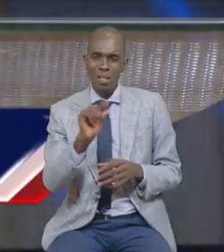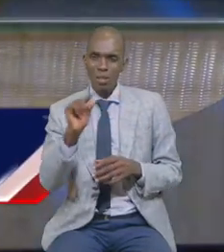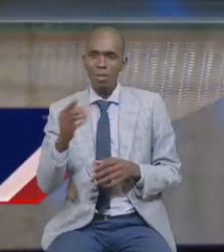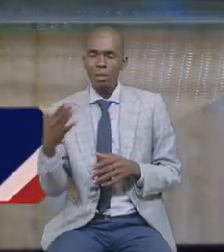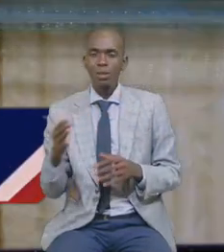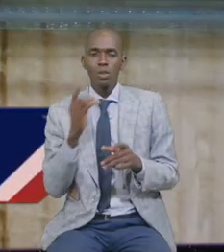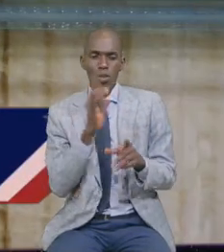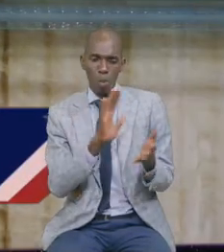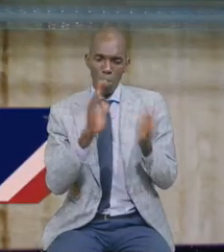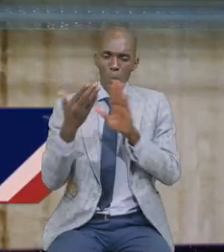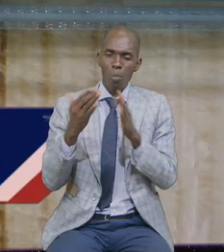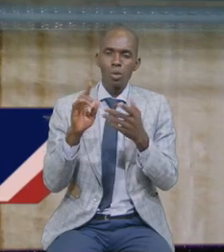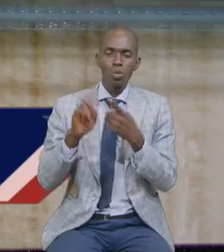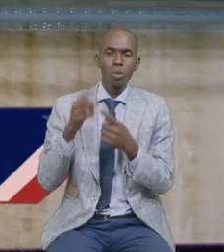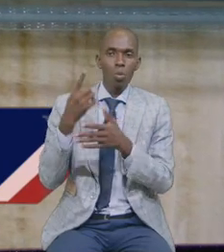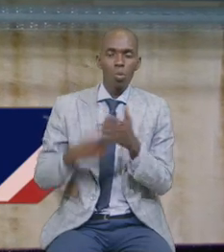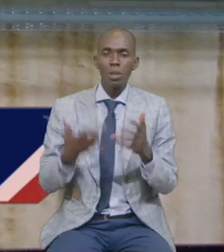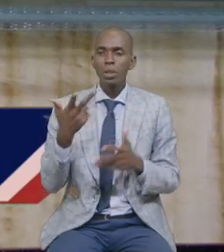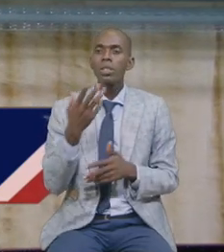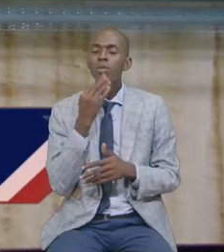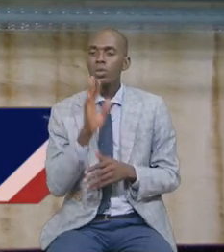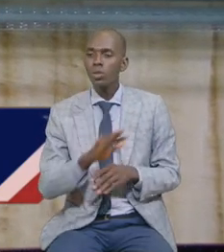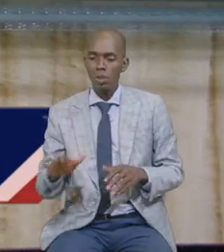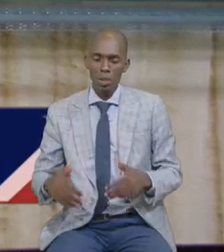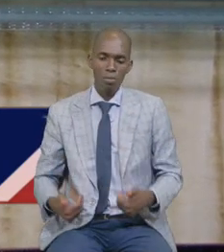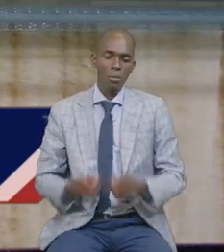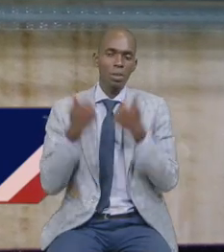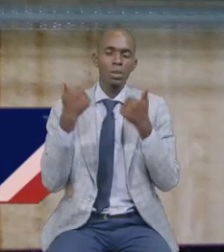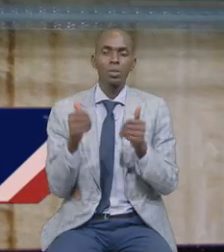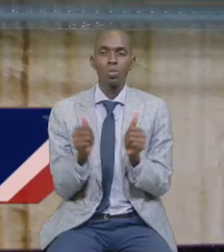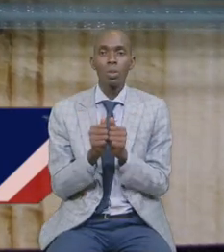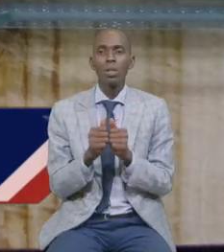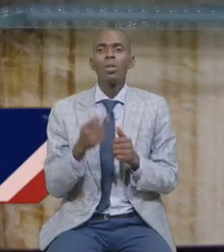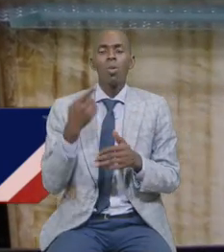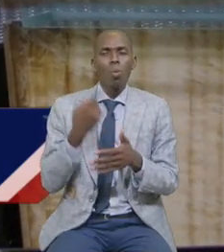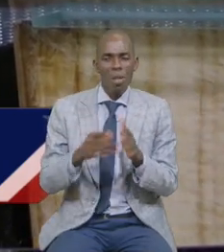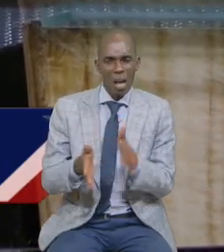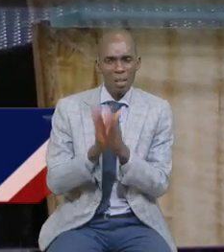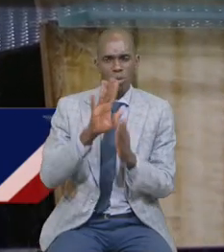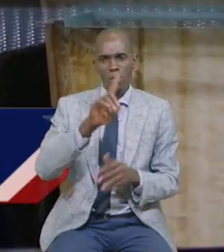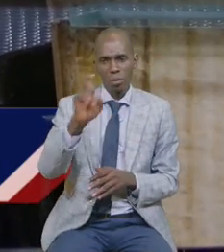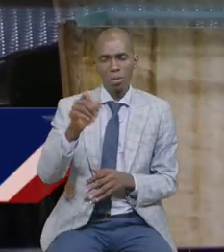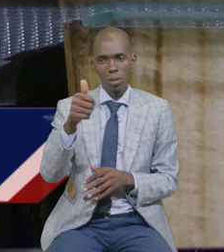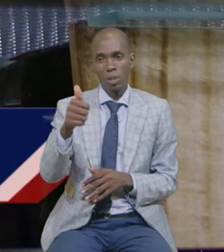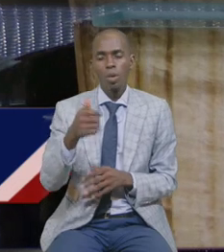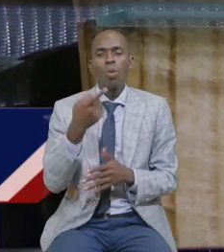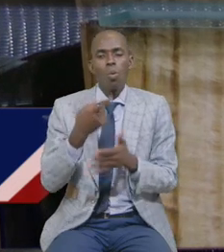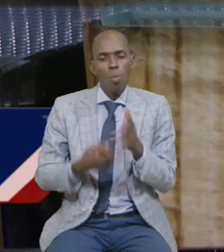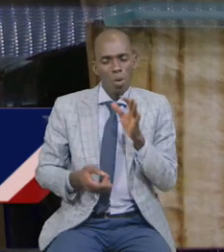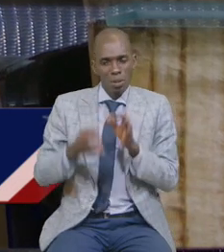Shadrach Meshach and Abednego has gone to ask yourself what if I were one of those